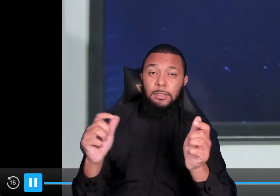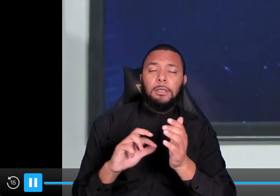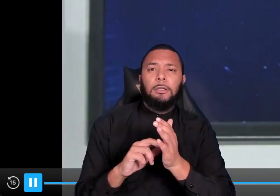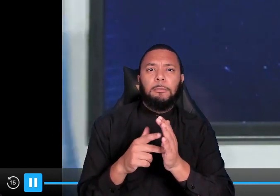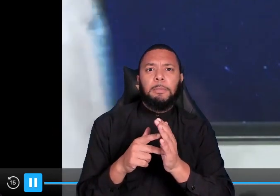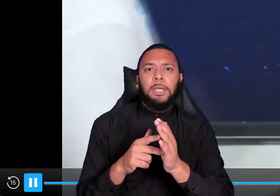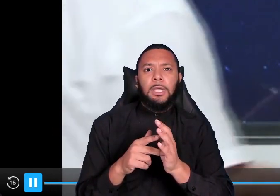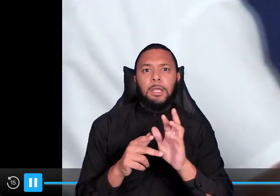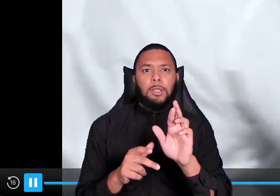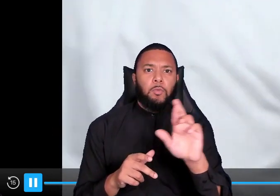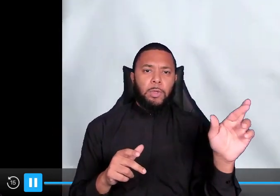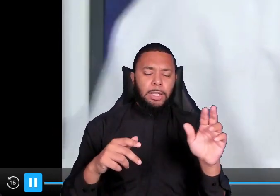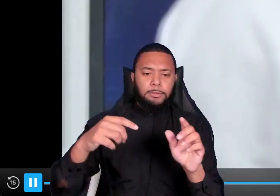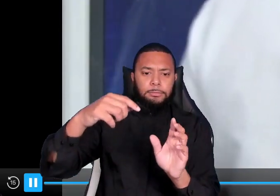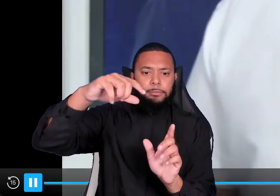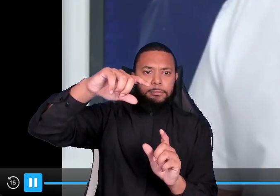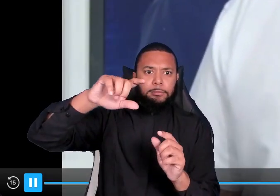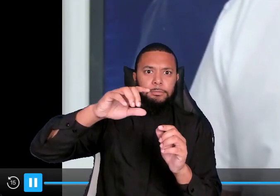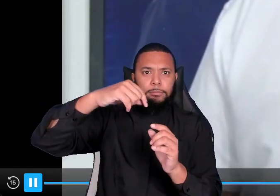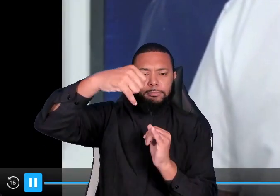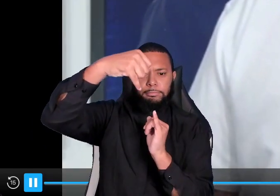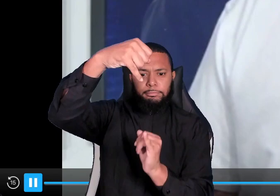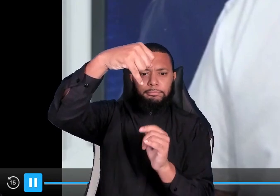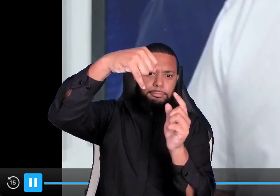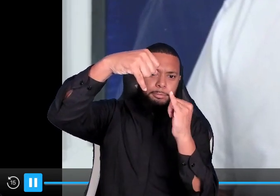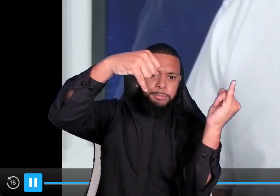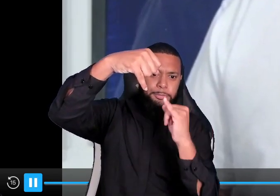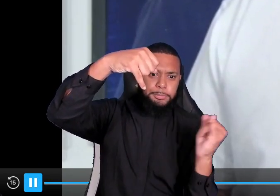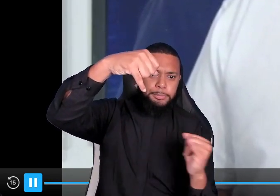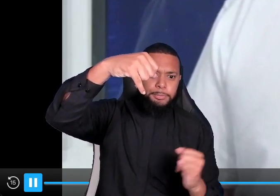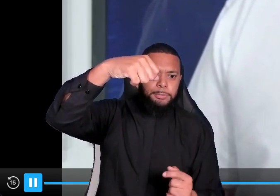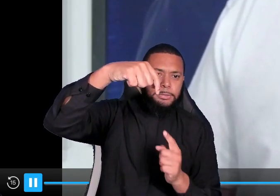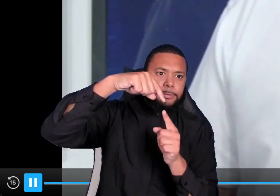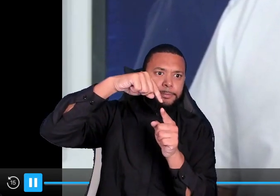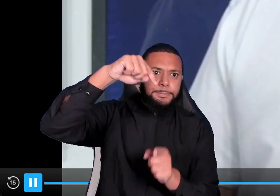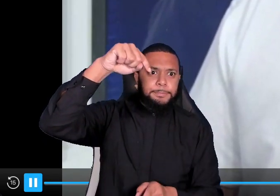that. Everything to the right of that line.